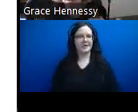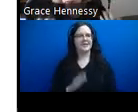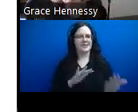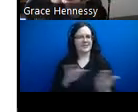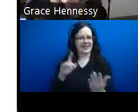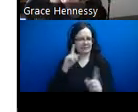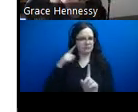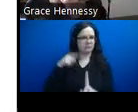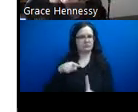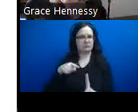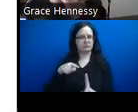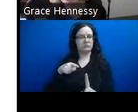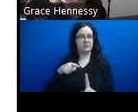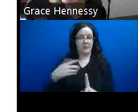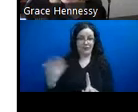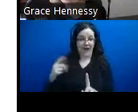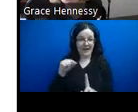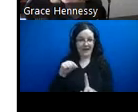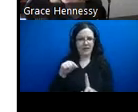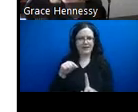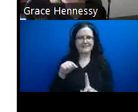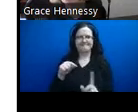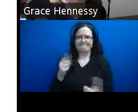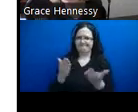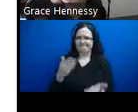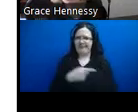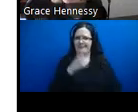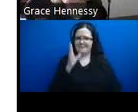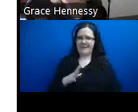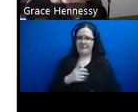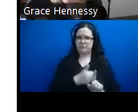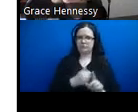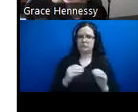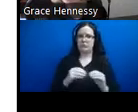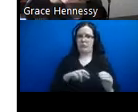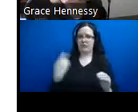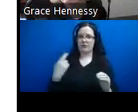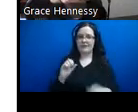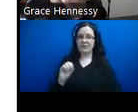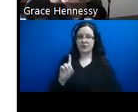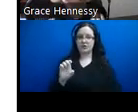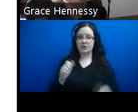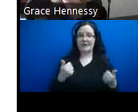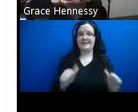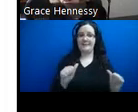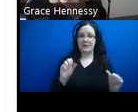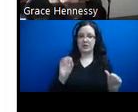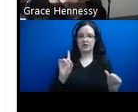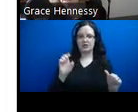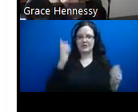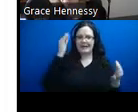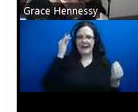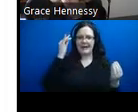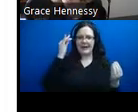across that there may be something that where females may be more at risk for suicide attempts and suicidal ideation when they have